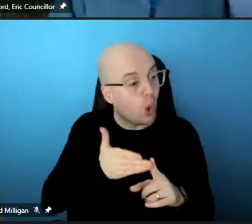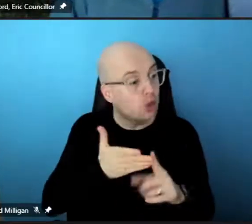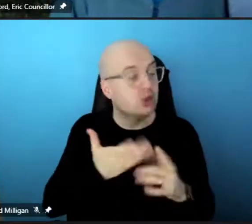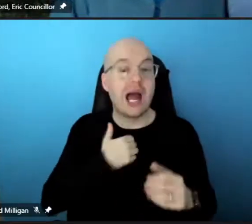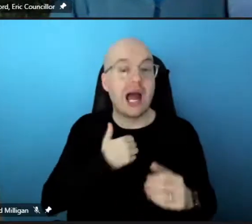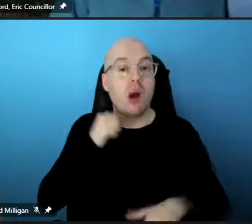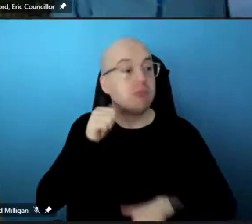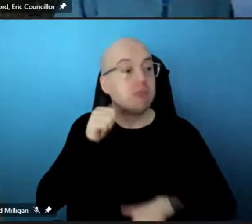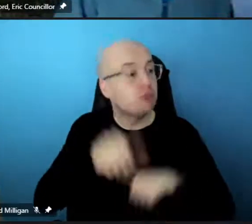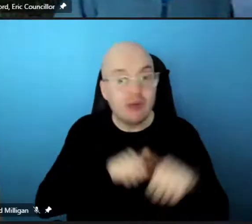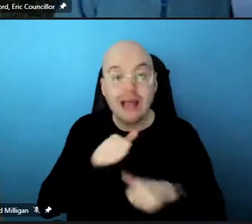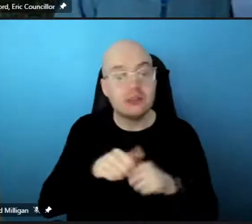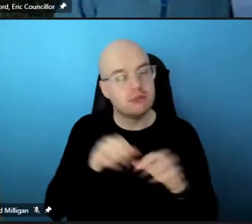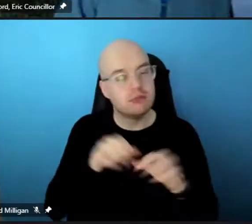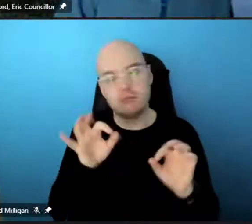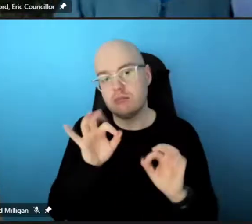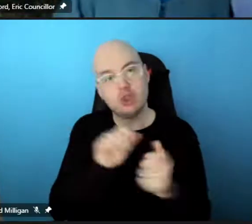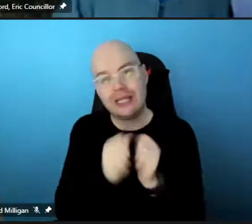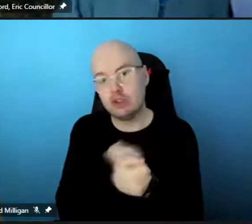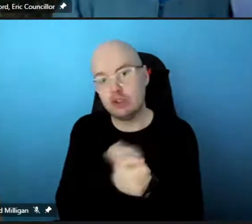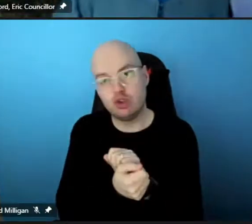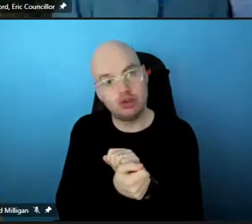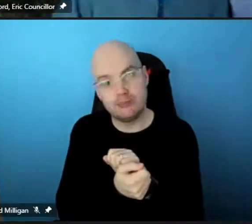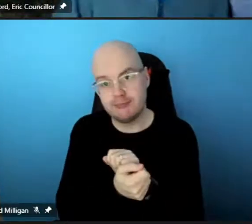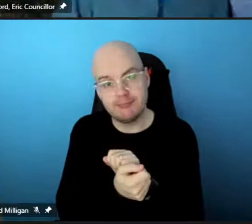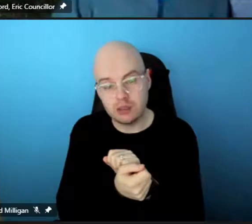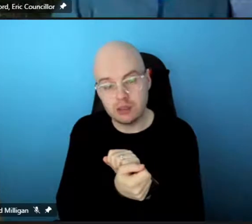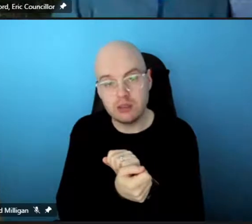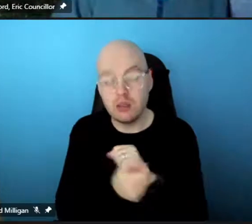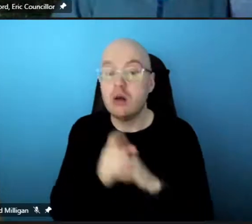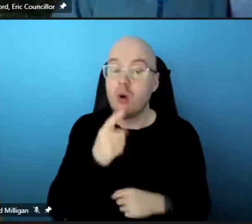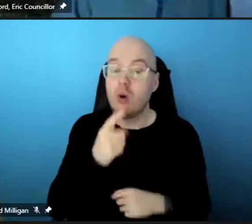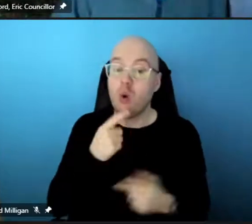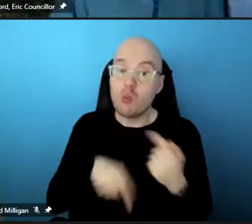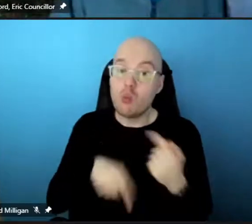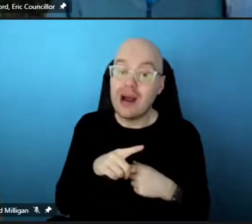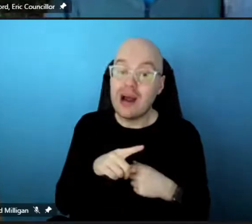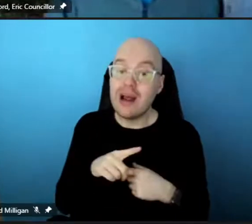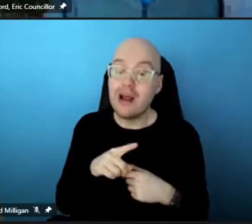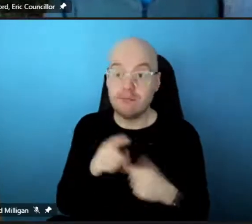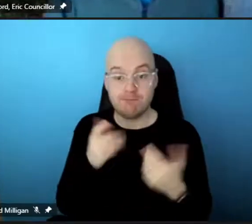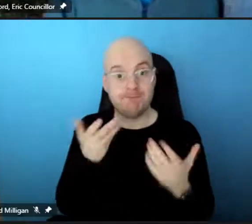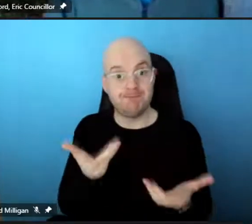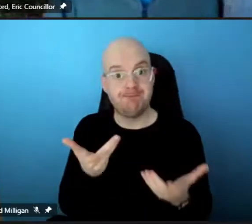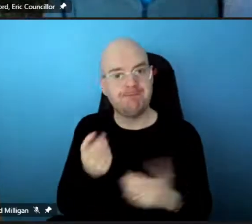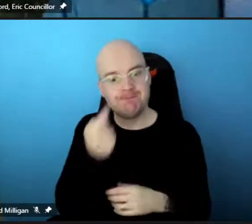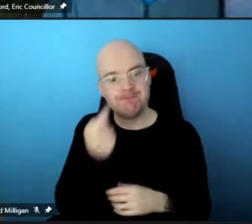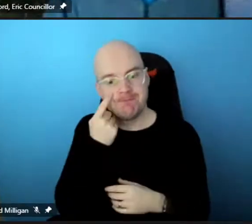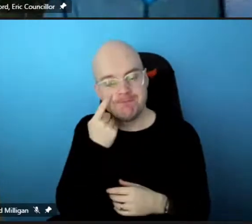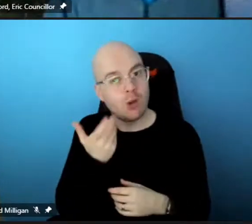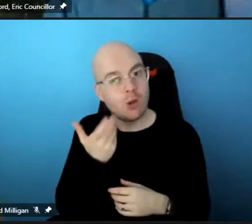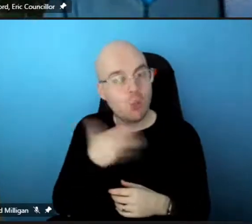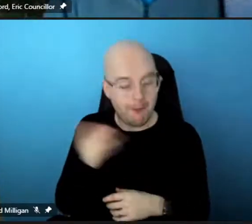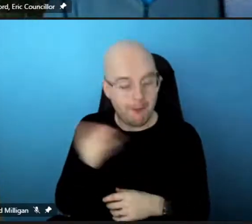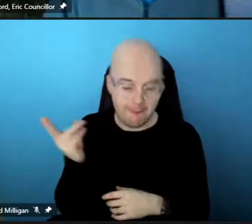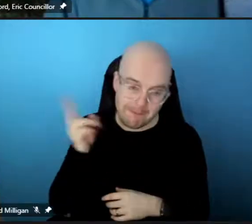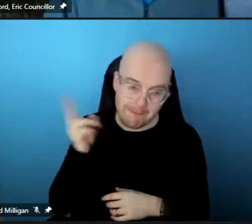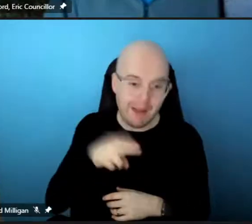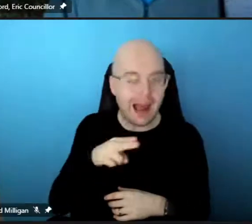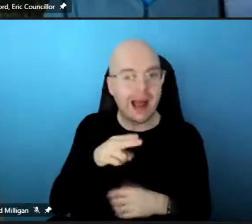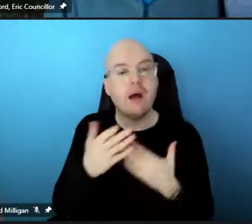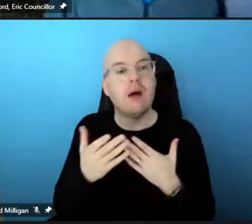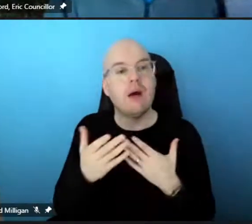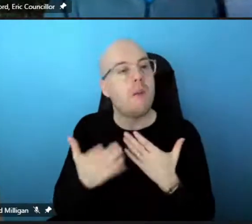tolerance in terms of fraud. But what we are looking to do is try and re-establish more business as